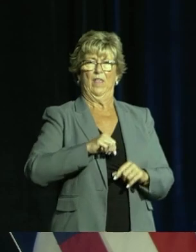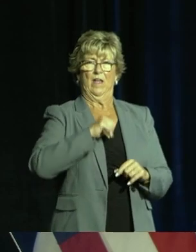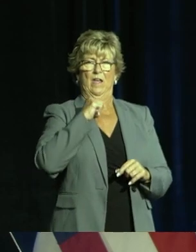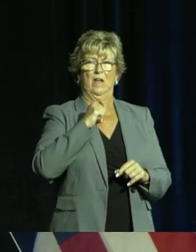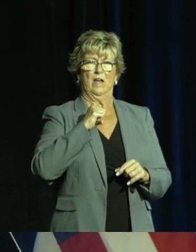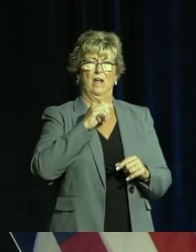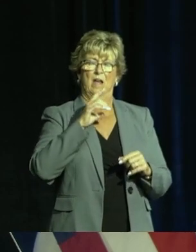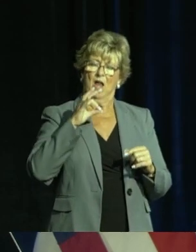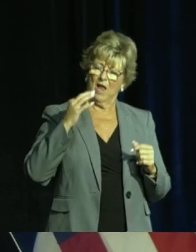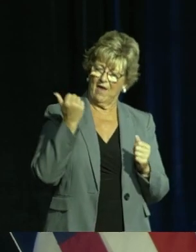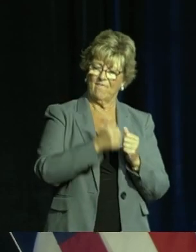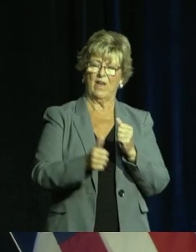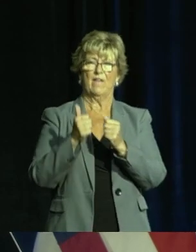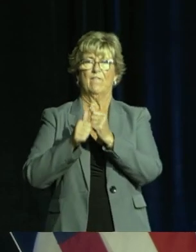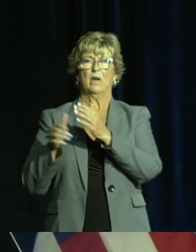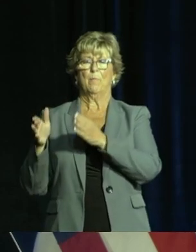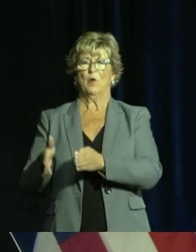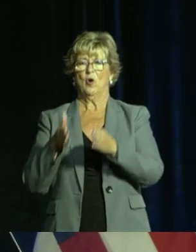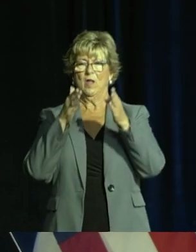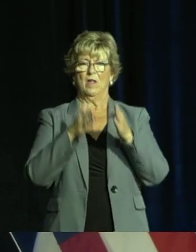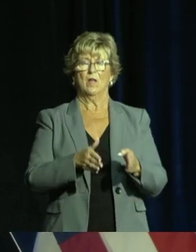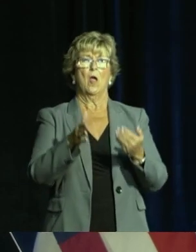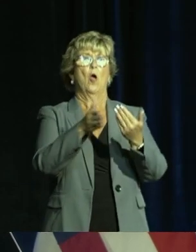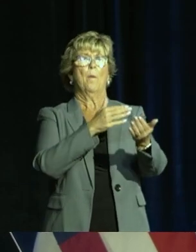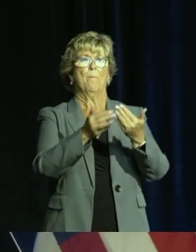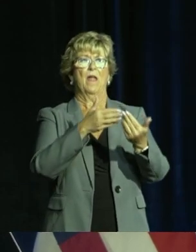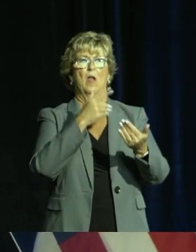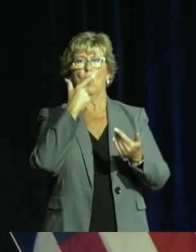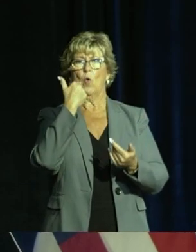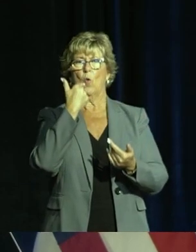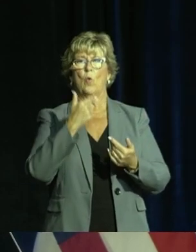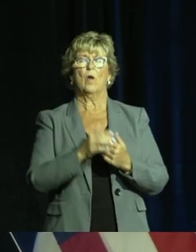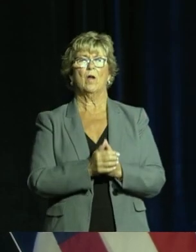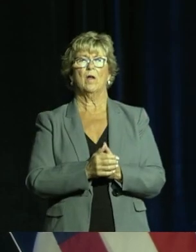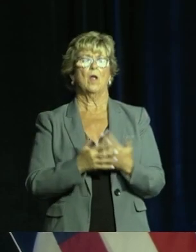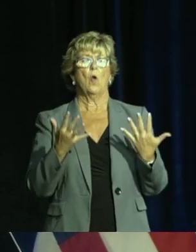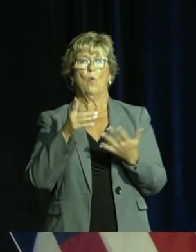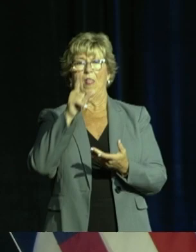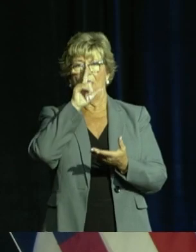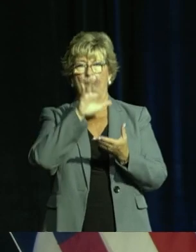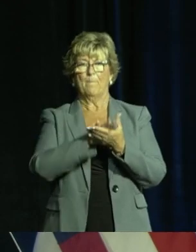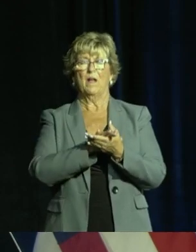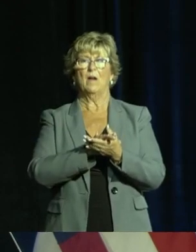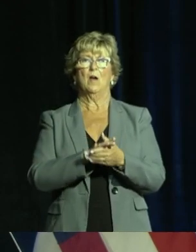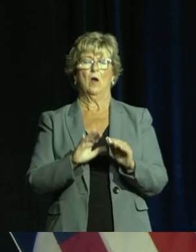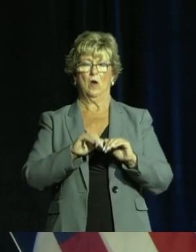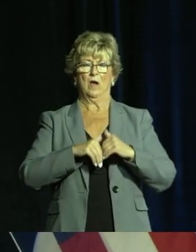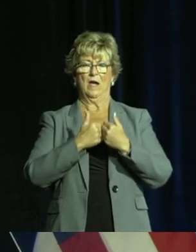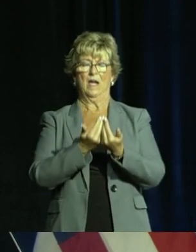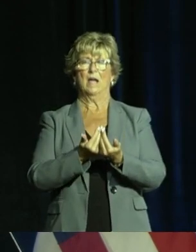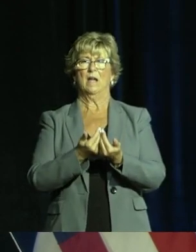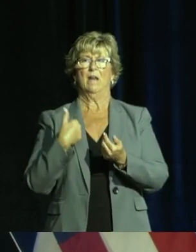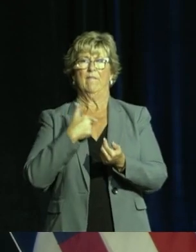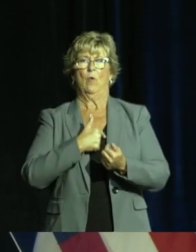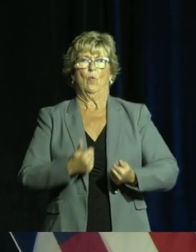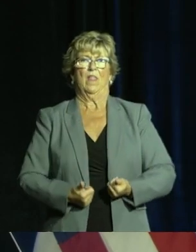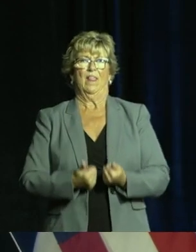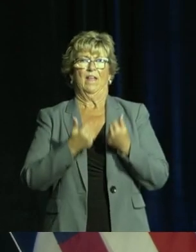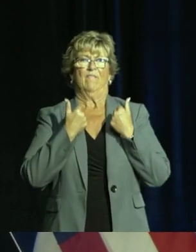of every human being, no matter who they are, what they believe, or how we